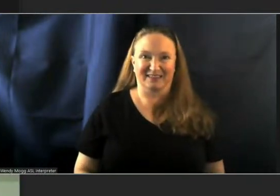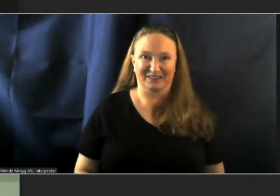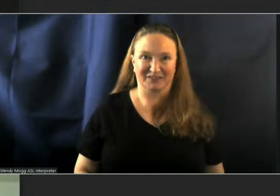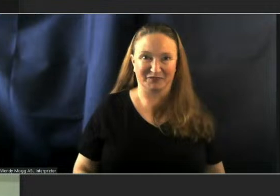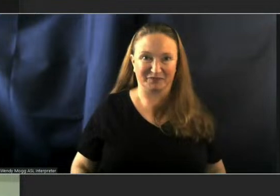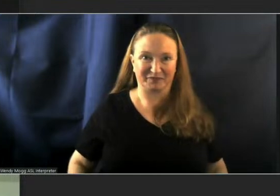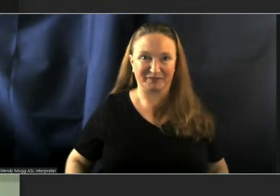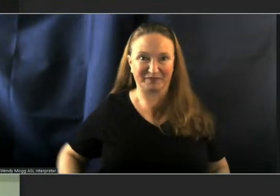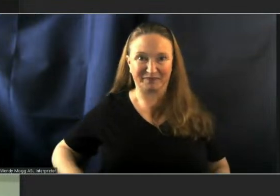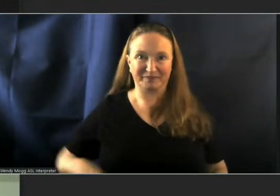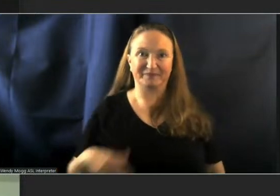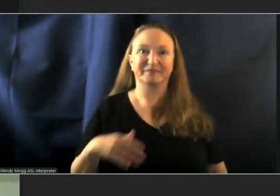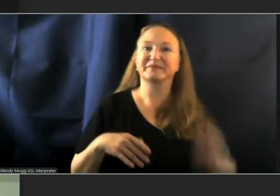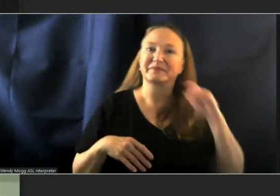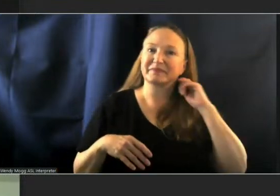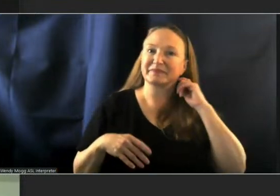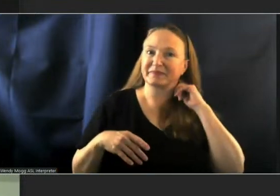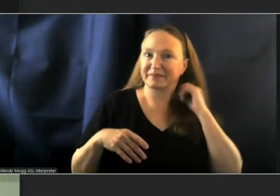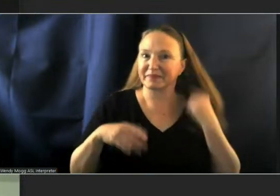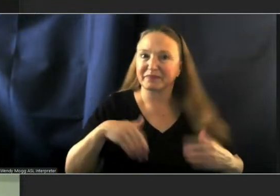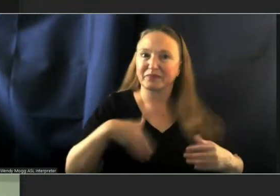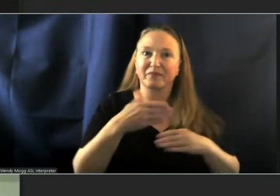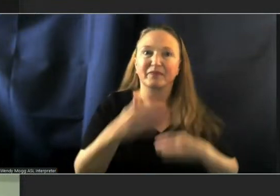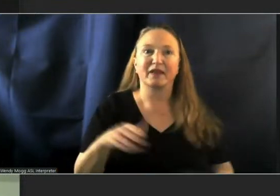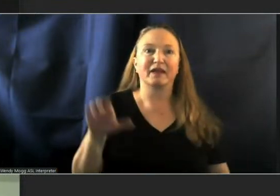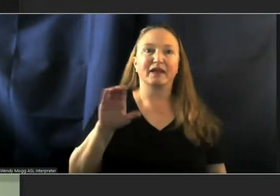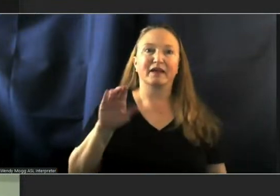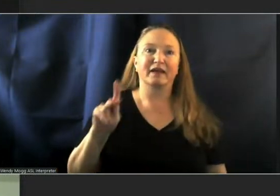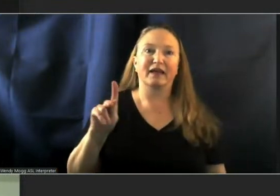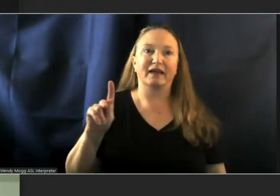All right, thank you, Dana. Next we have KZYX.